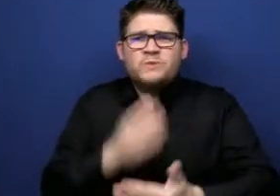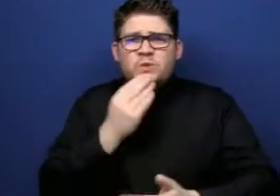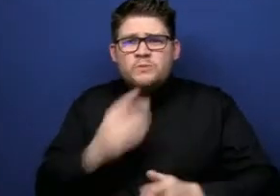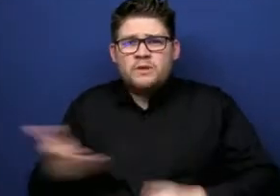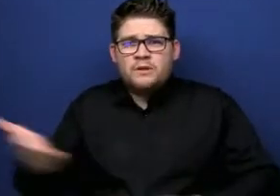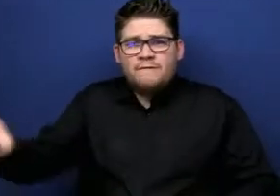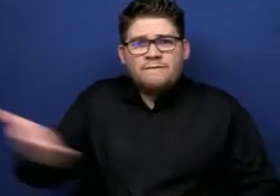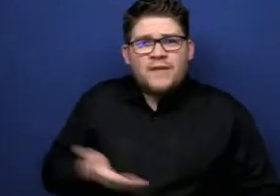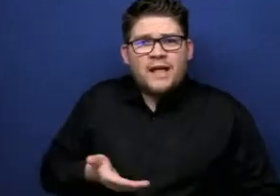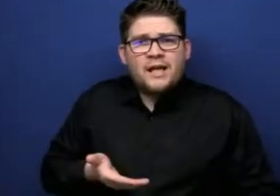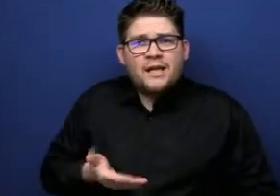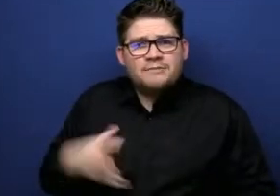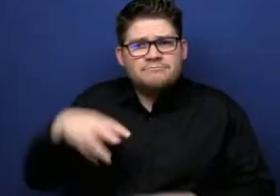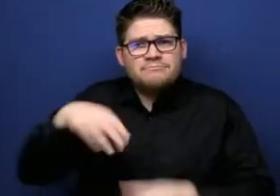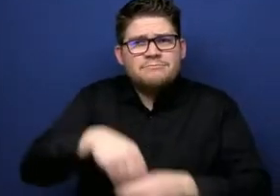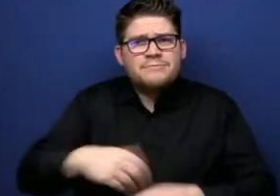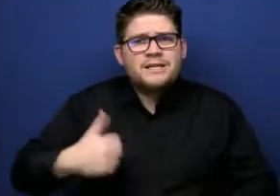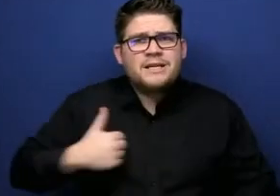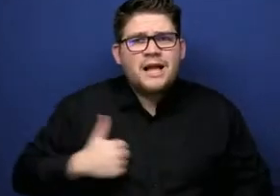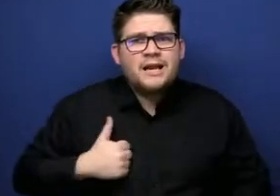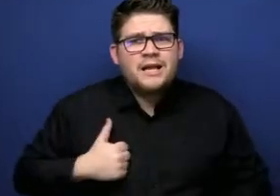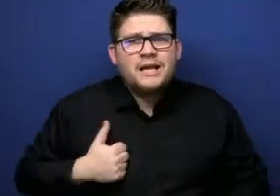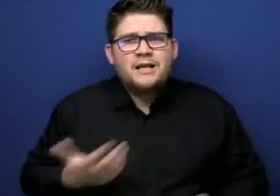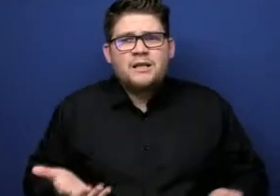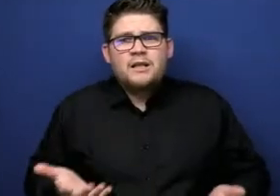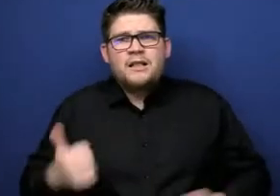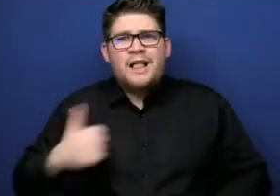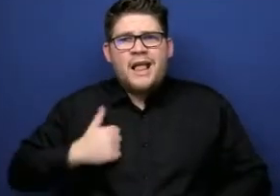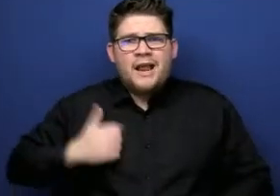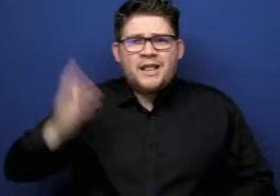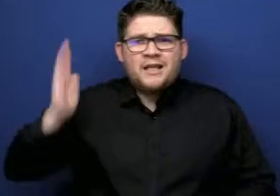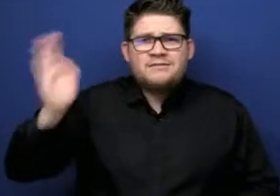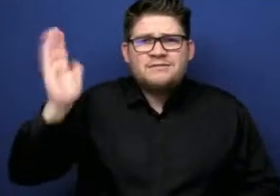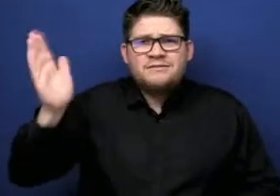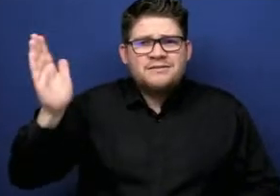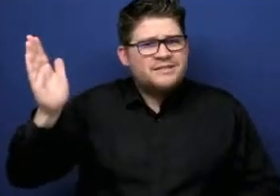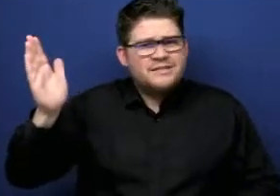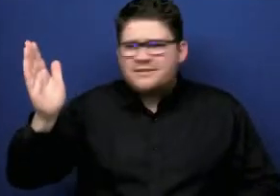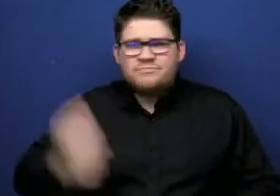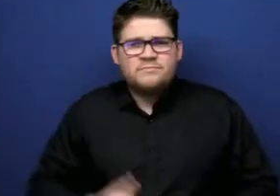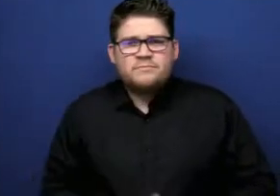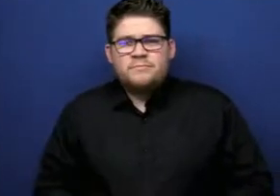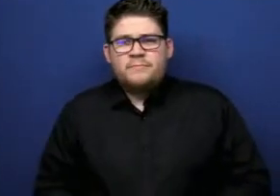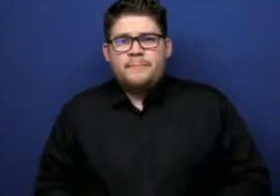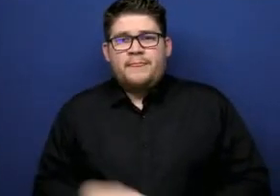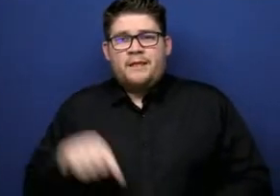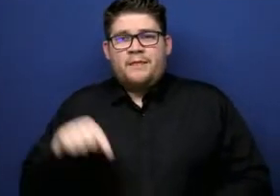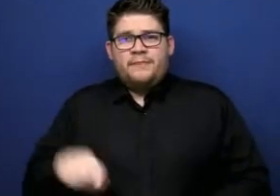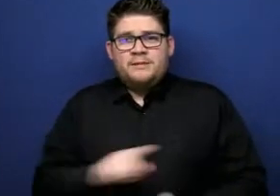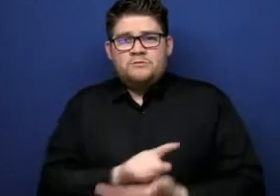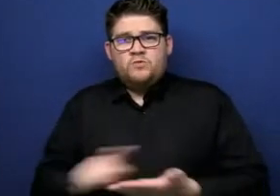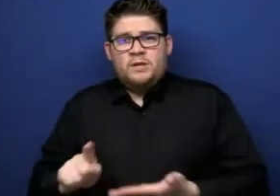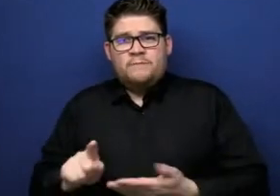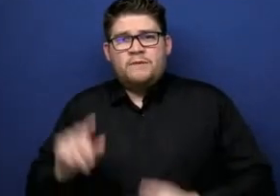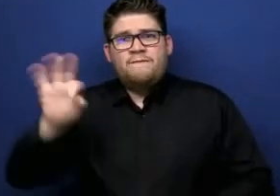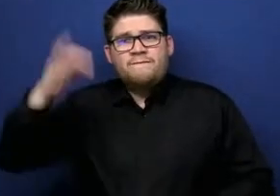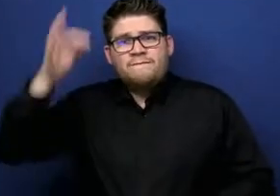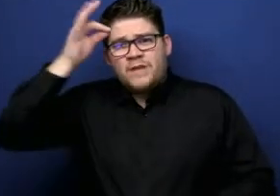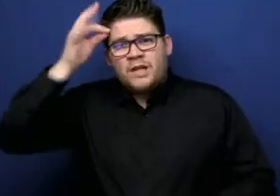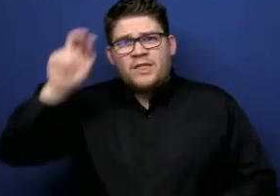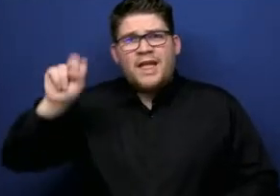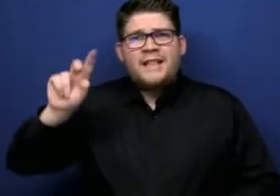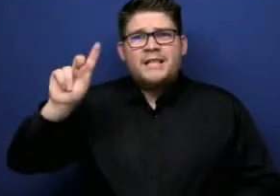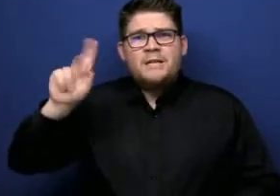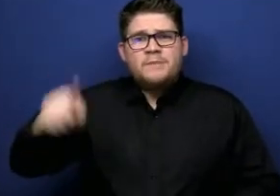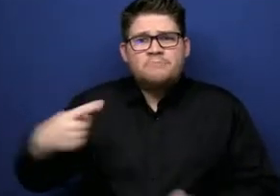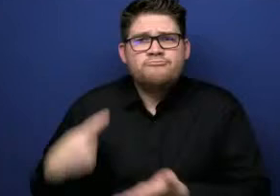Canadian parliamentarian. And this week's federal NDP deliberations that include resolutions opposing the